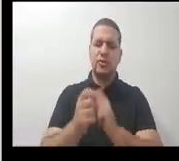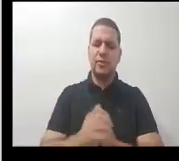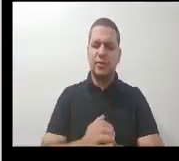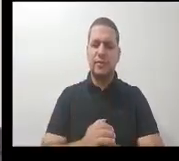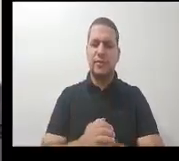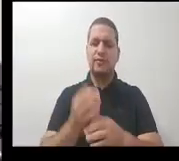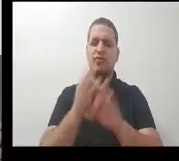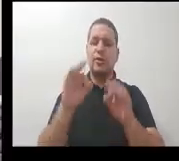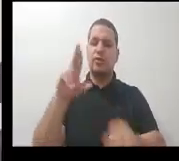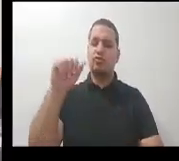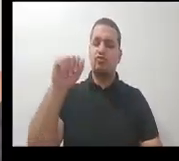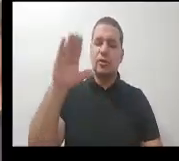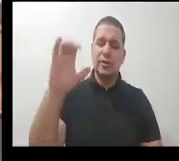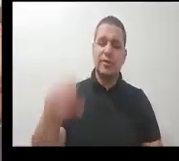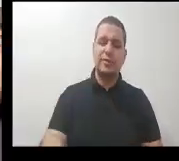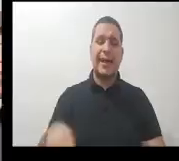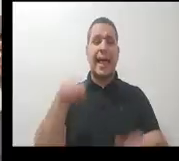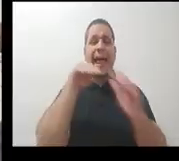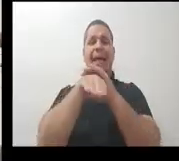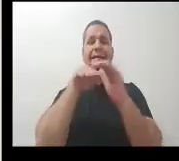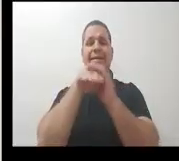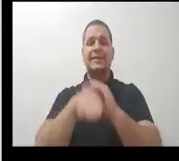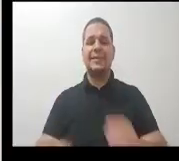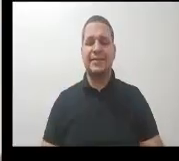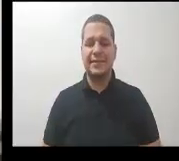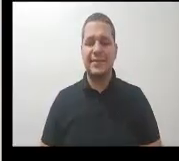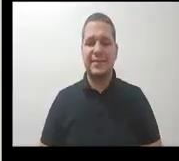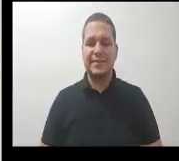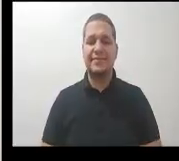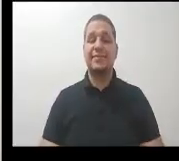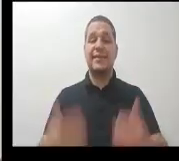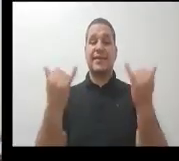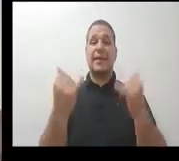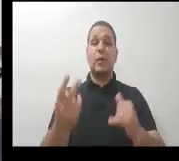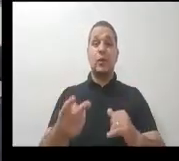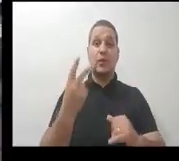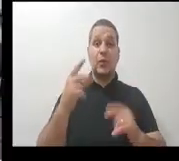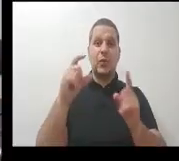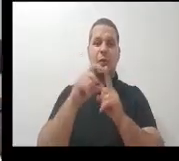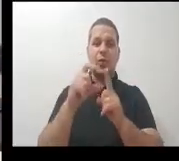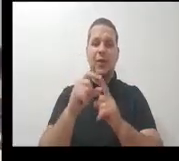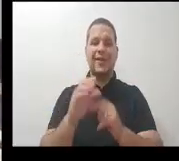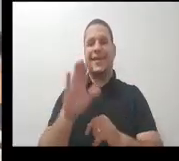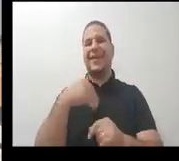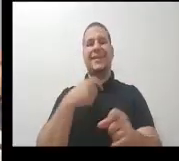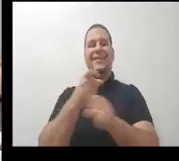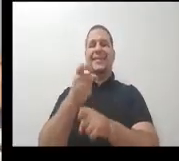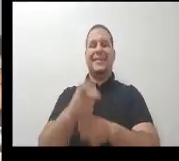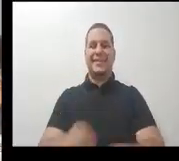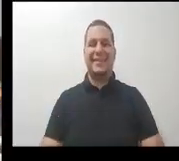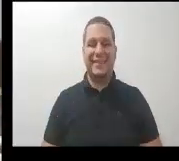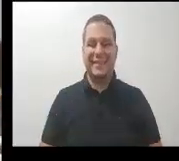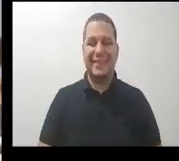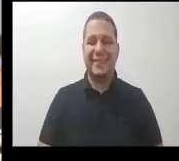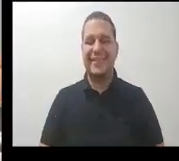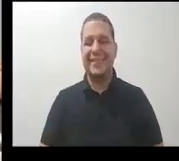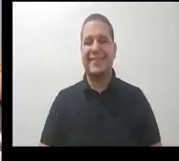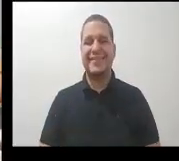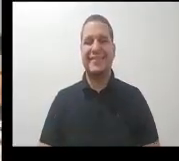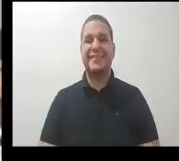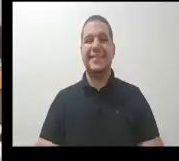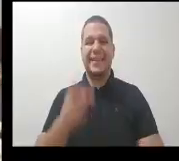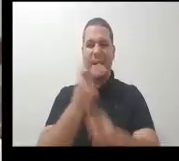Competition. Free. Rights. Action. Now we're 2 words. No, I'm